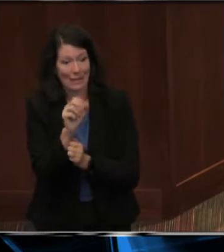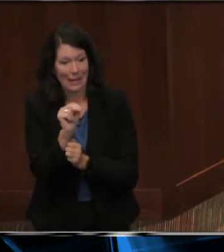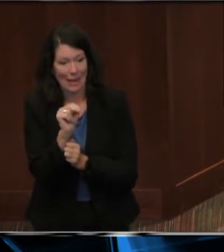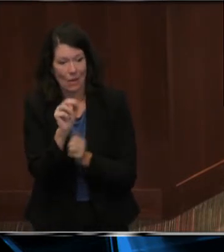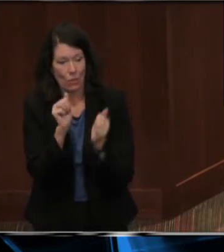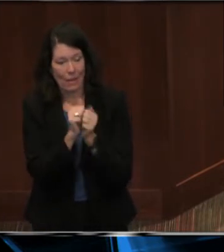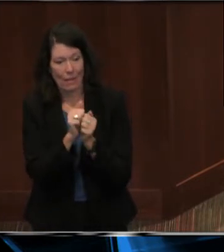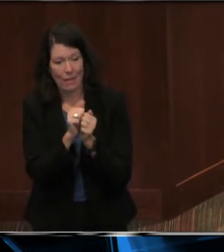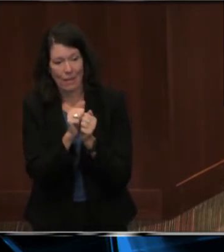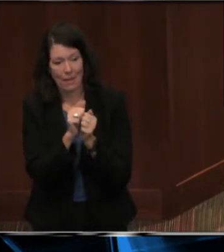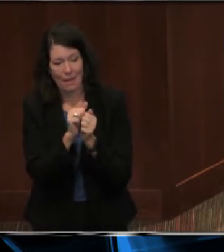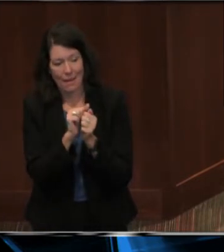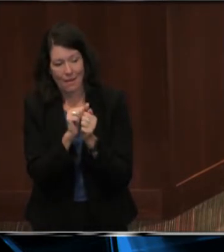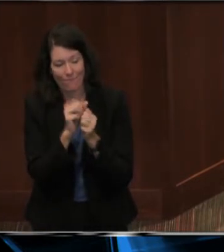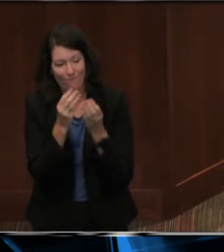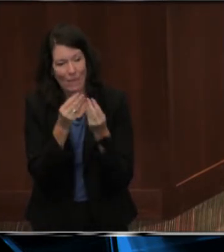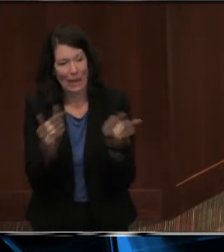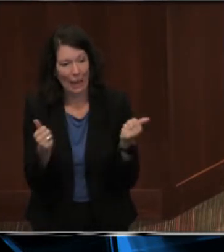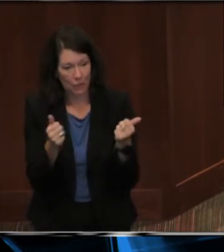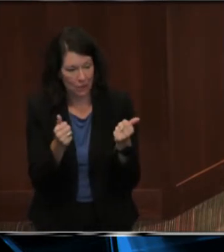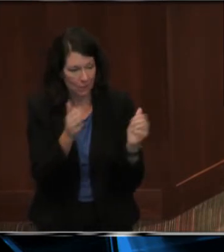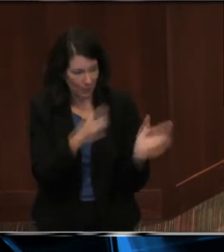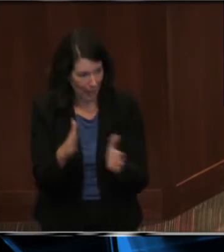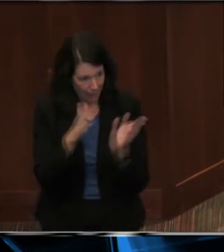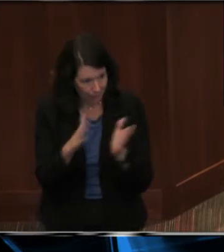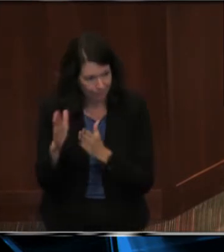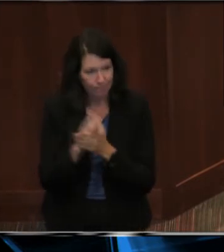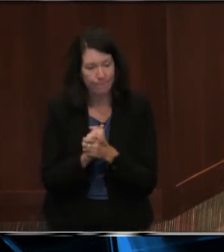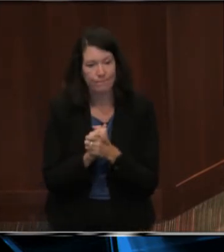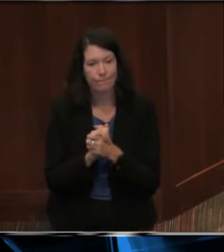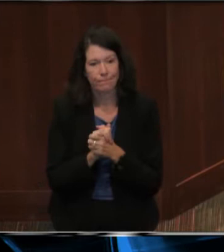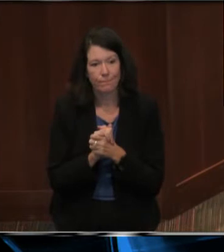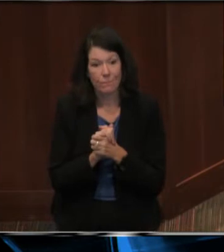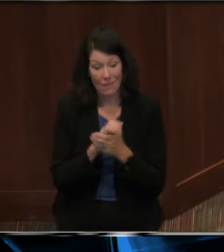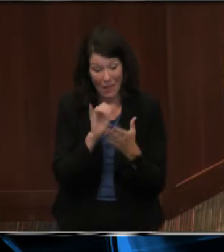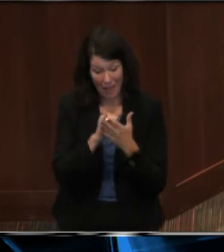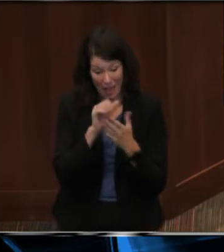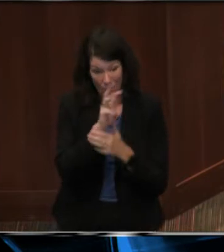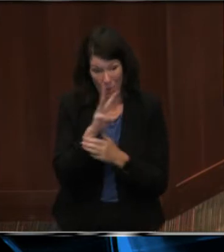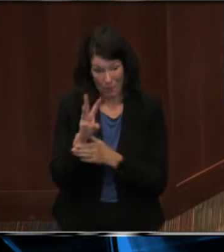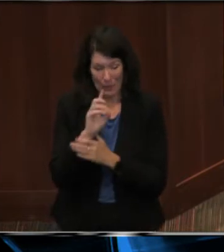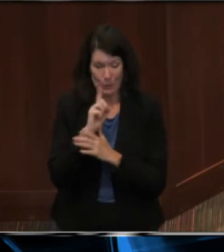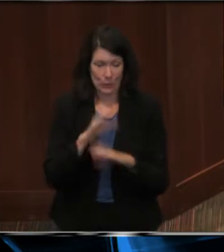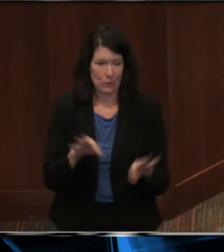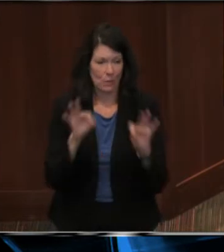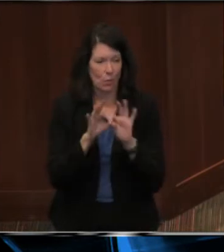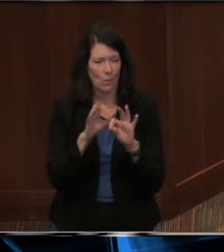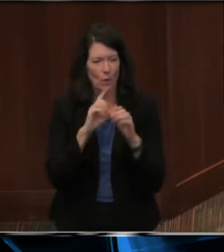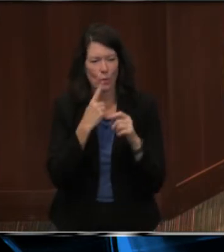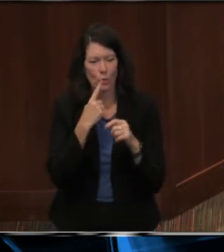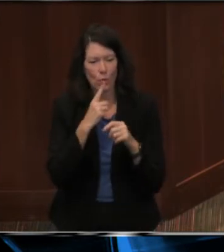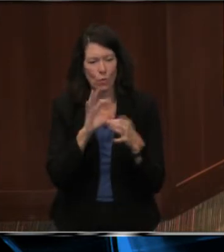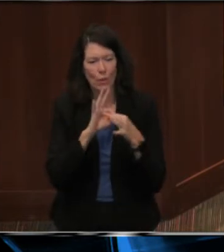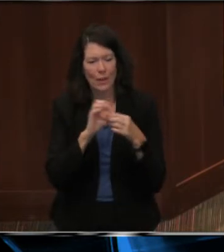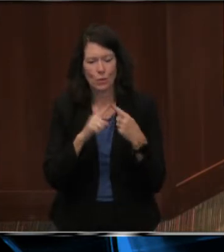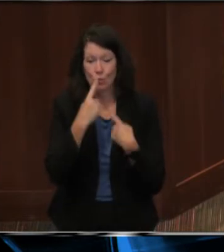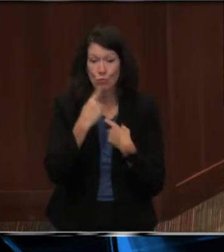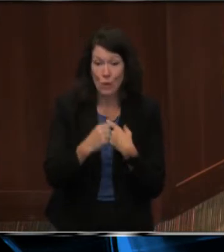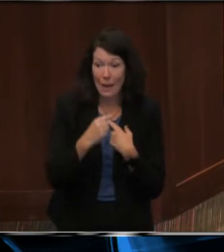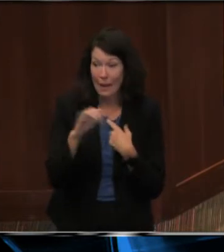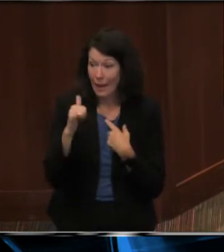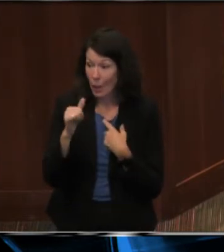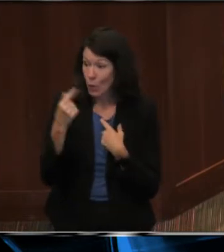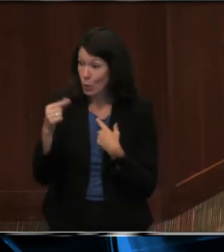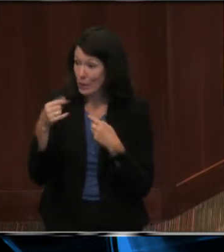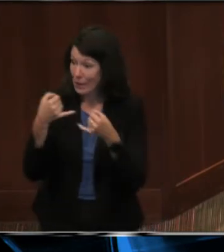plan. So when we look at this slide, it's particularly important due to the red, yellow, green